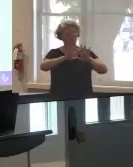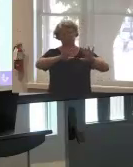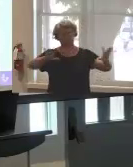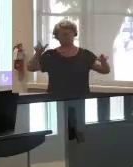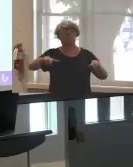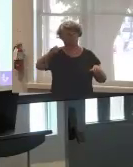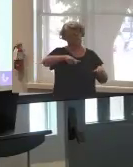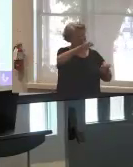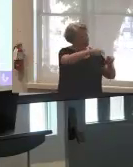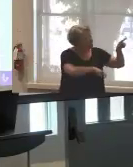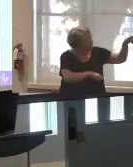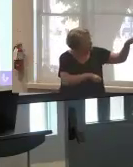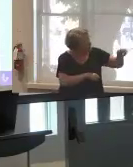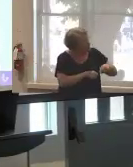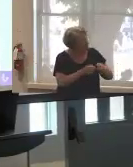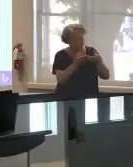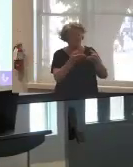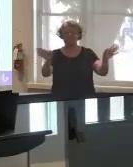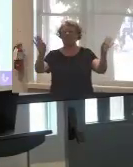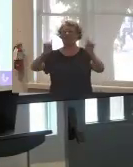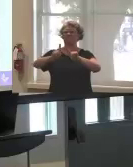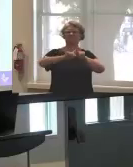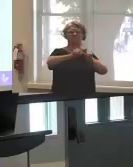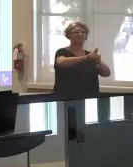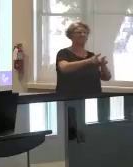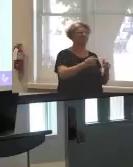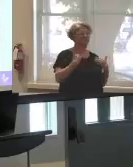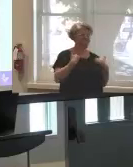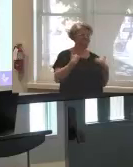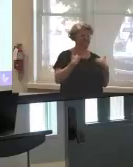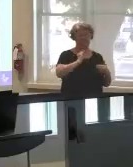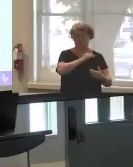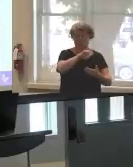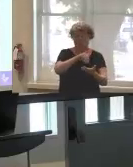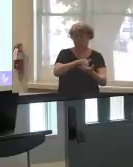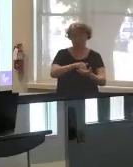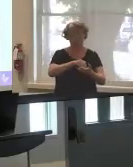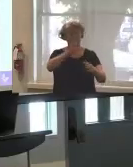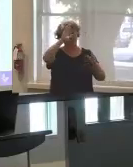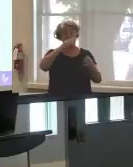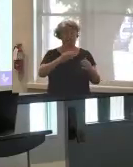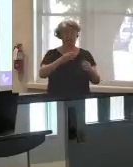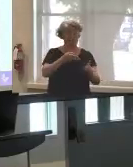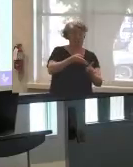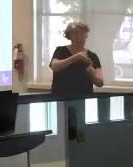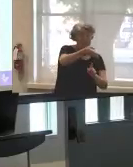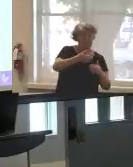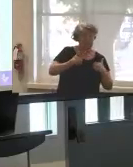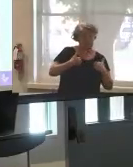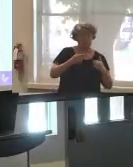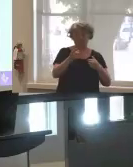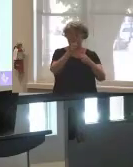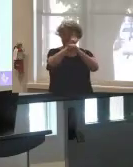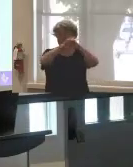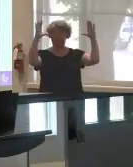different areas. This is just a broad range of the ones we have at our center. but focusing in on the youth program, if you